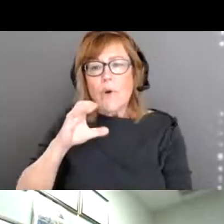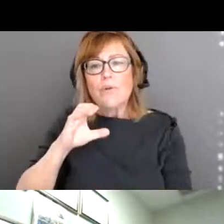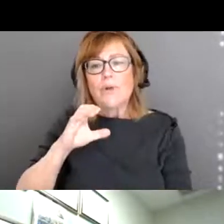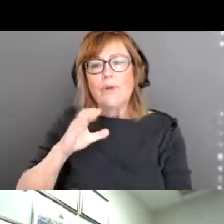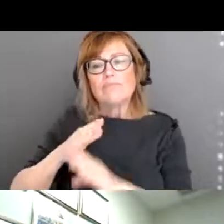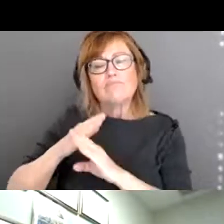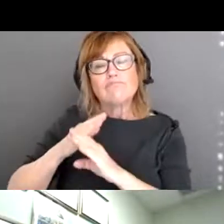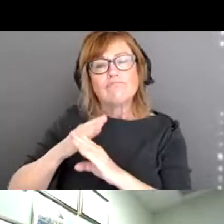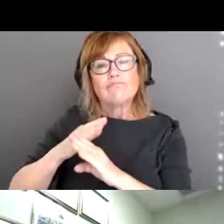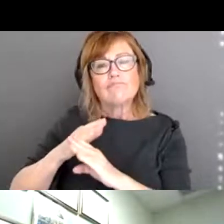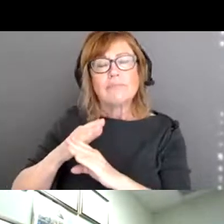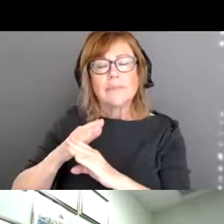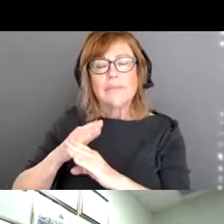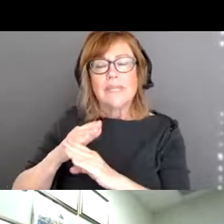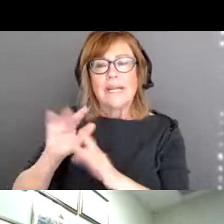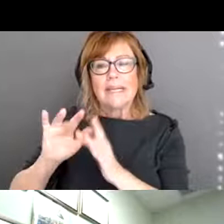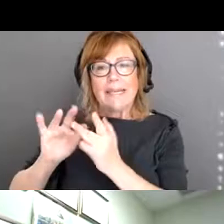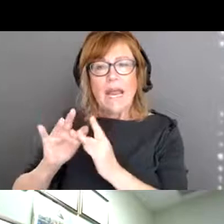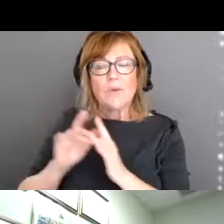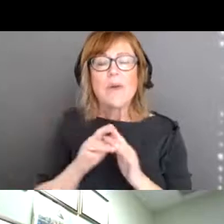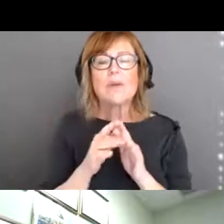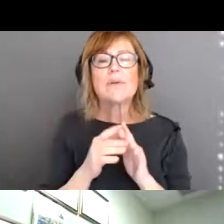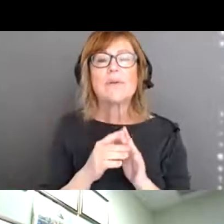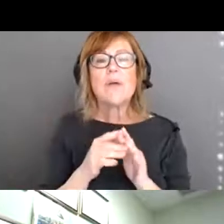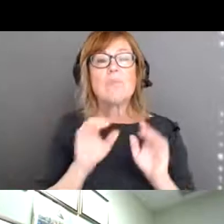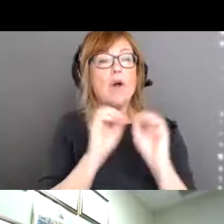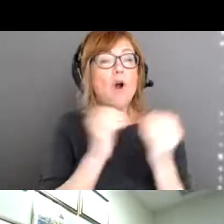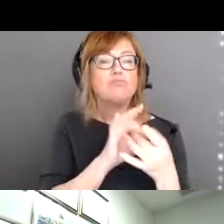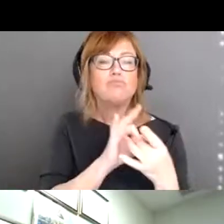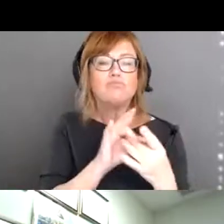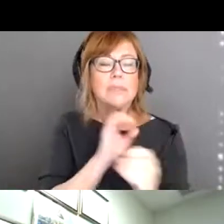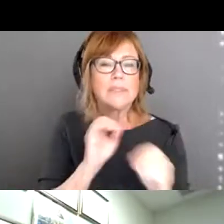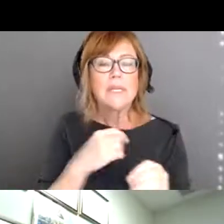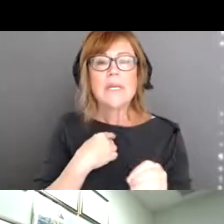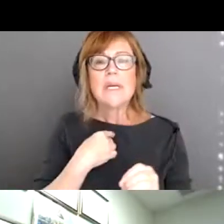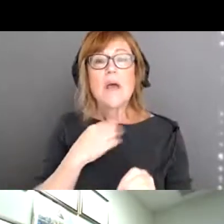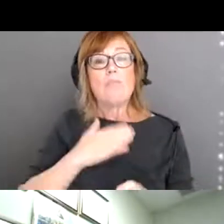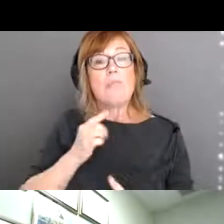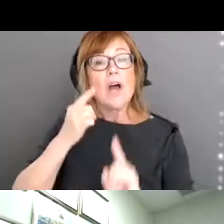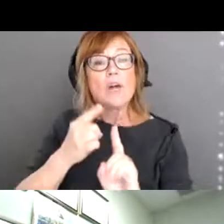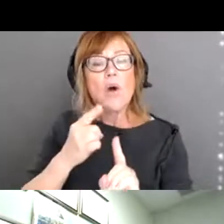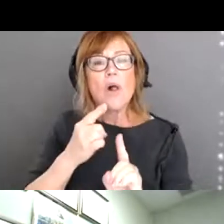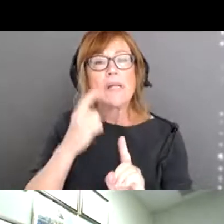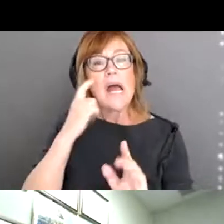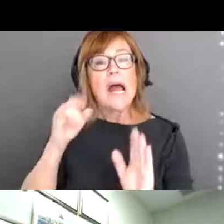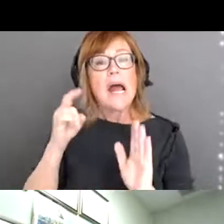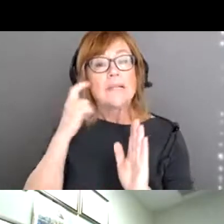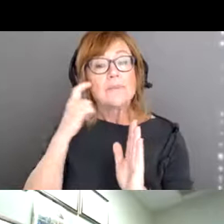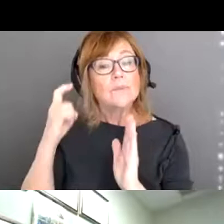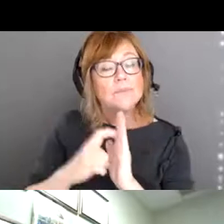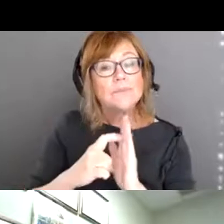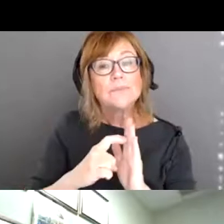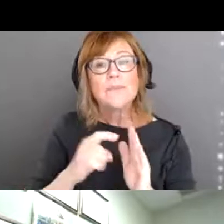The objective is to review these forms, risk factors, possible signs and presentations for elder abuse, and